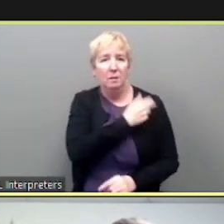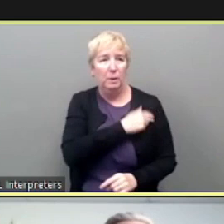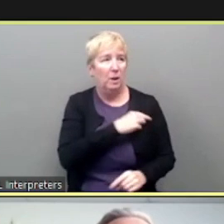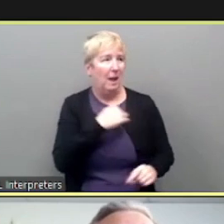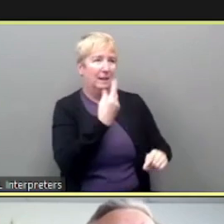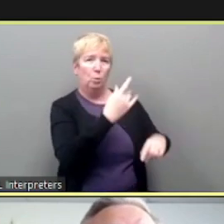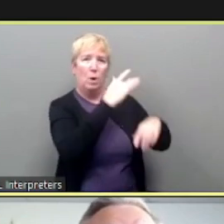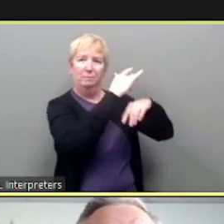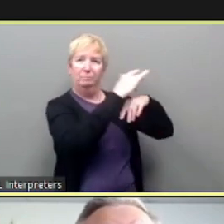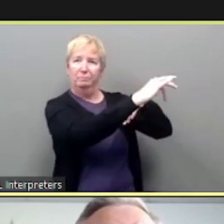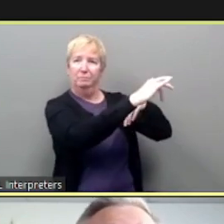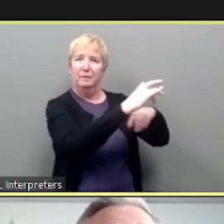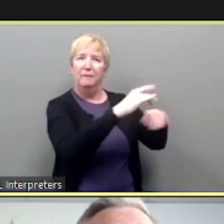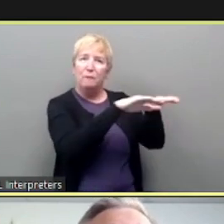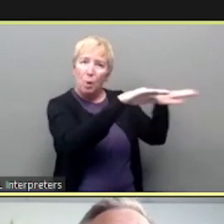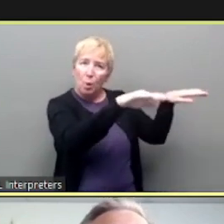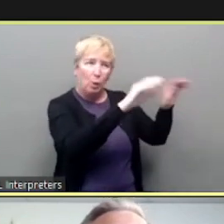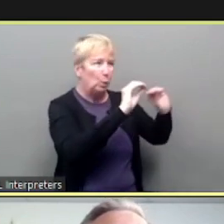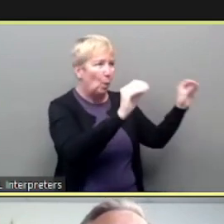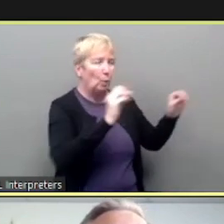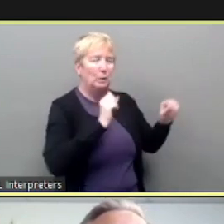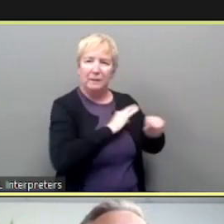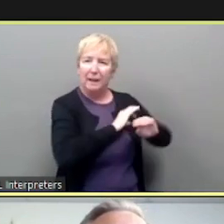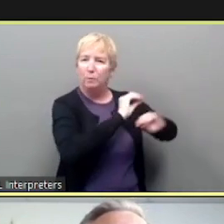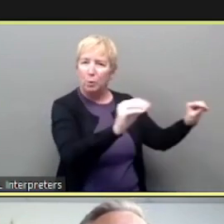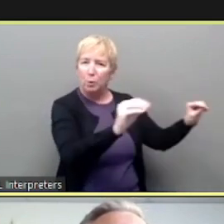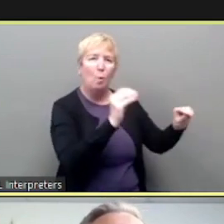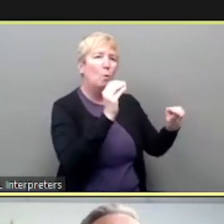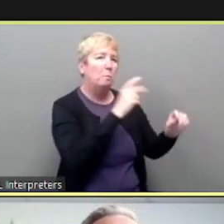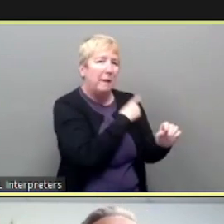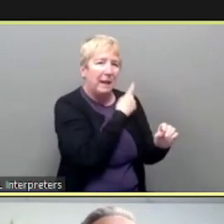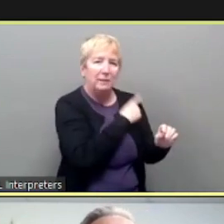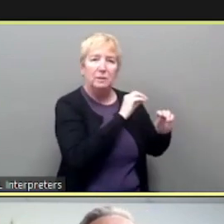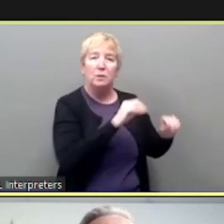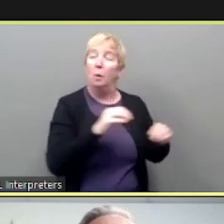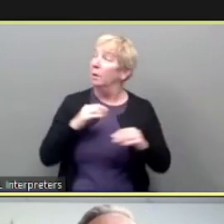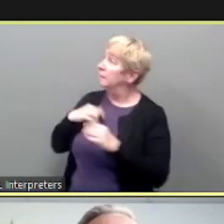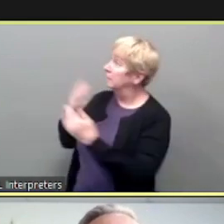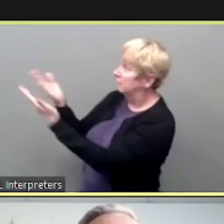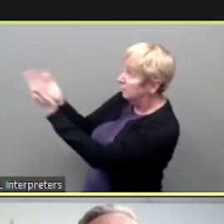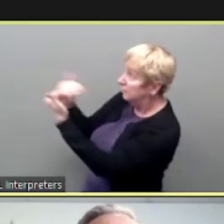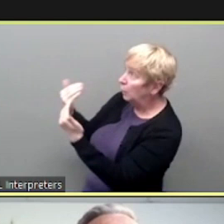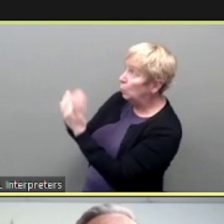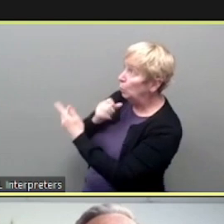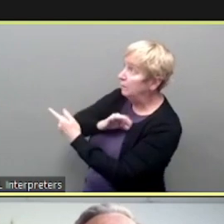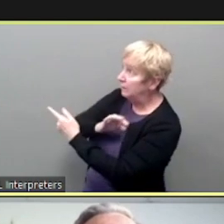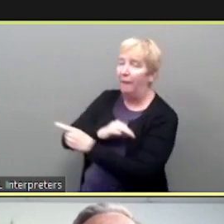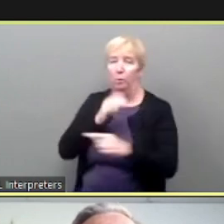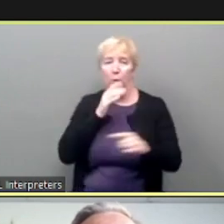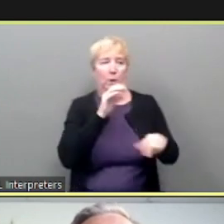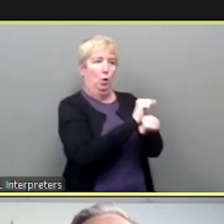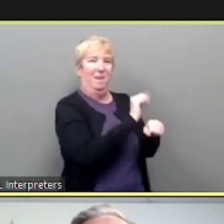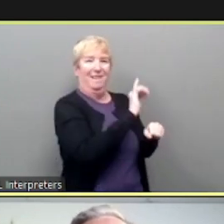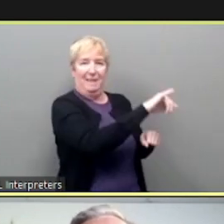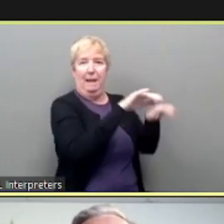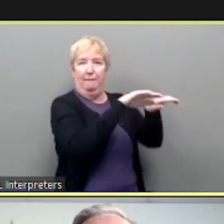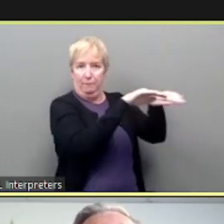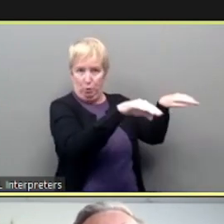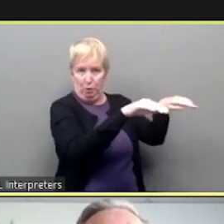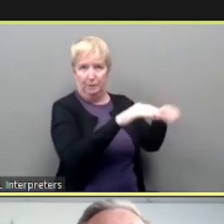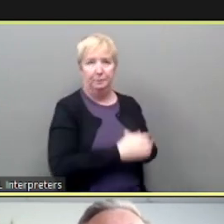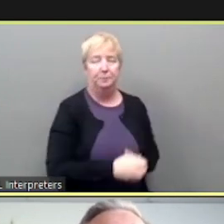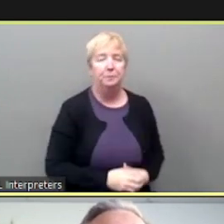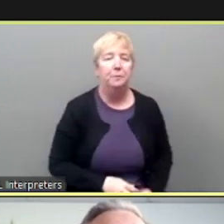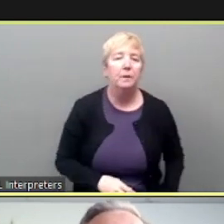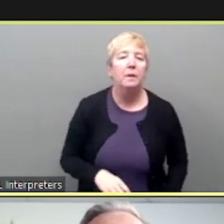reopen those floors and have more room for hospitalized patients. 41 people to our most challenged